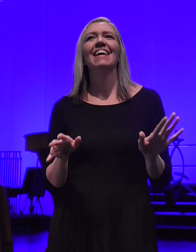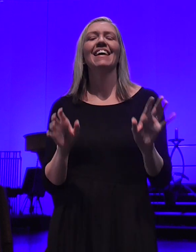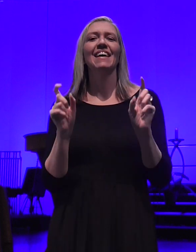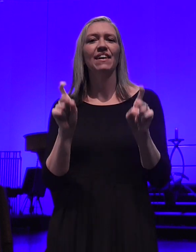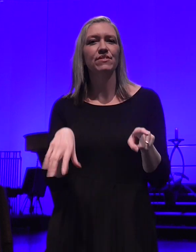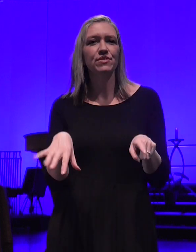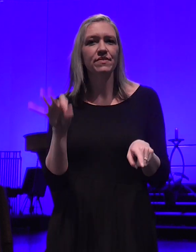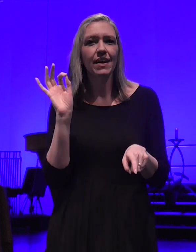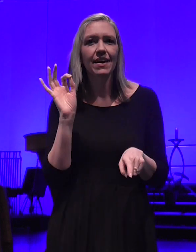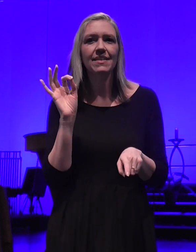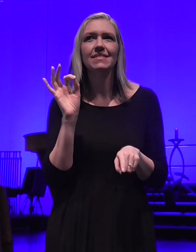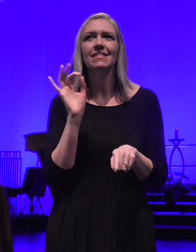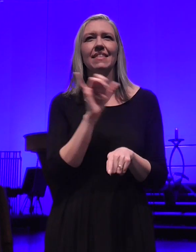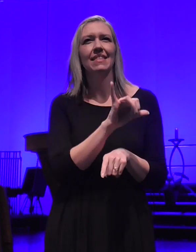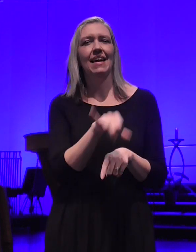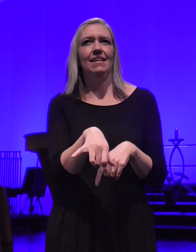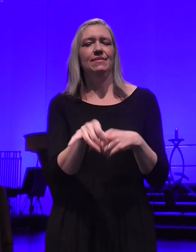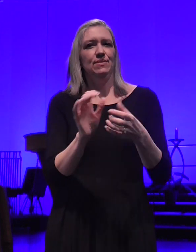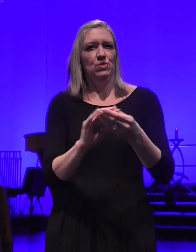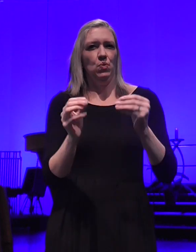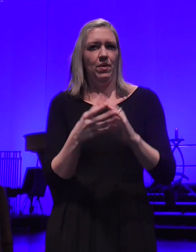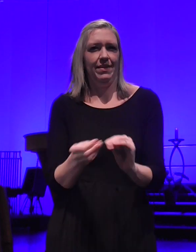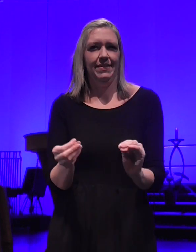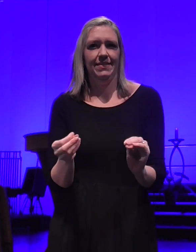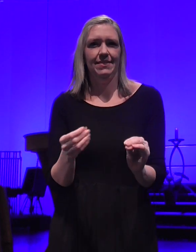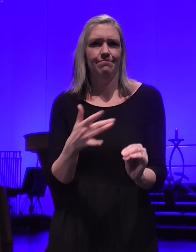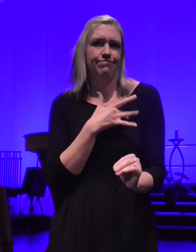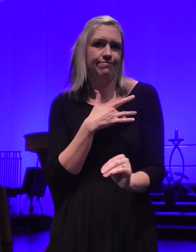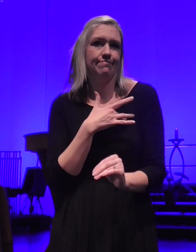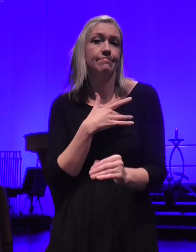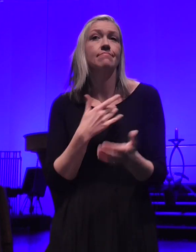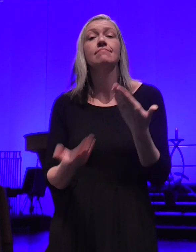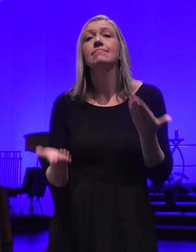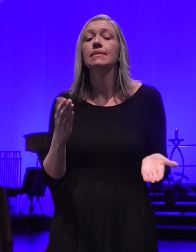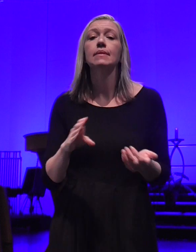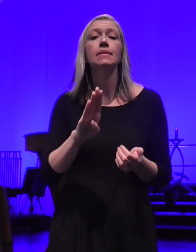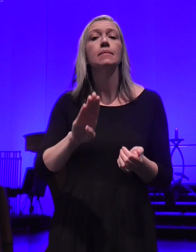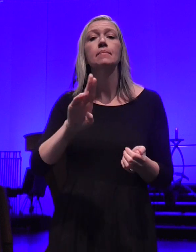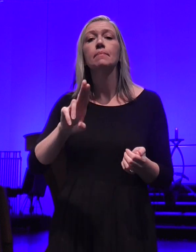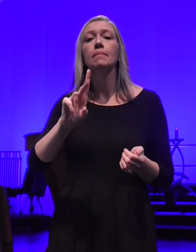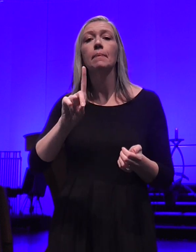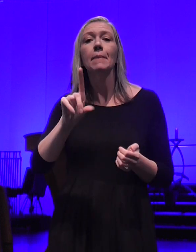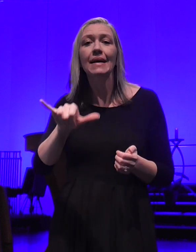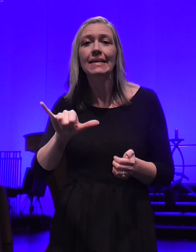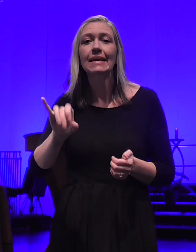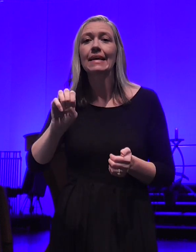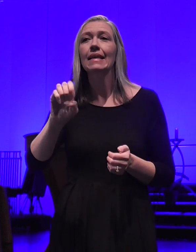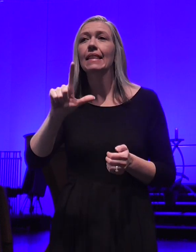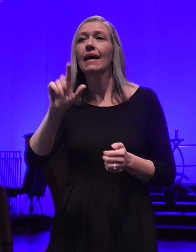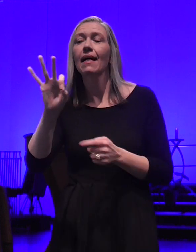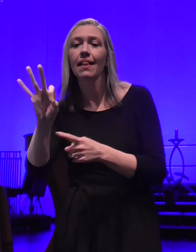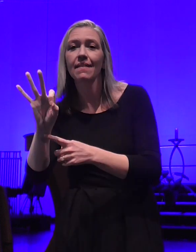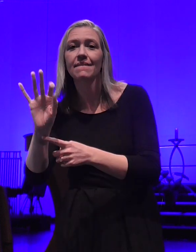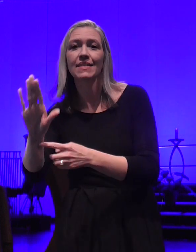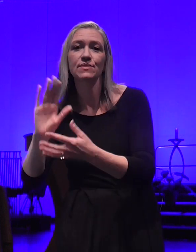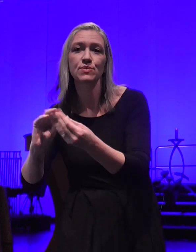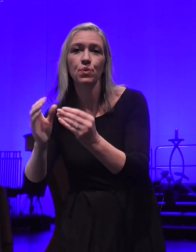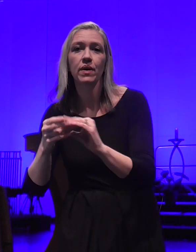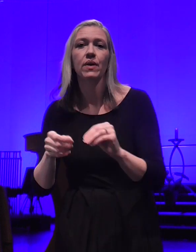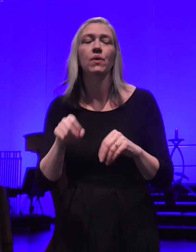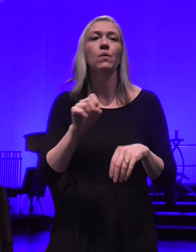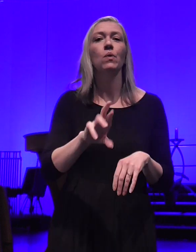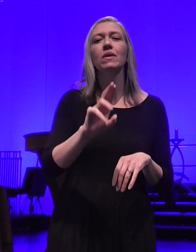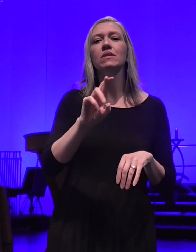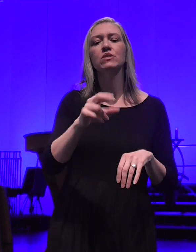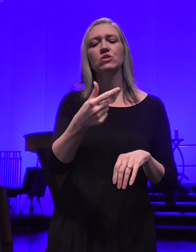find those stories. Because whether it's the story of Buddy the Elf or George Bailey or a